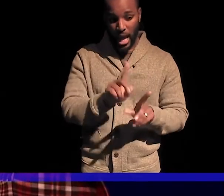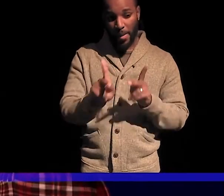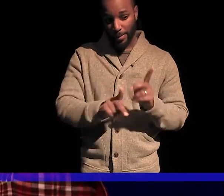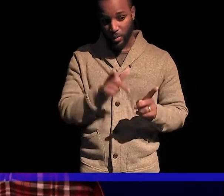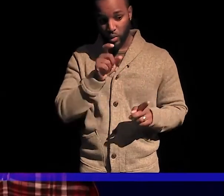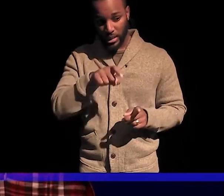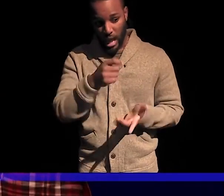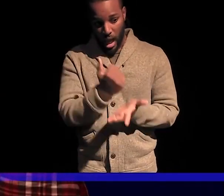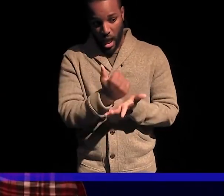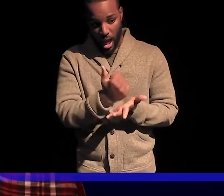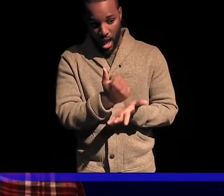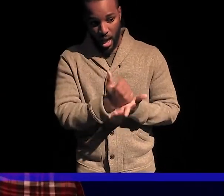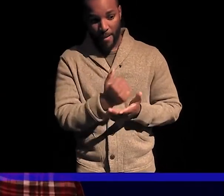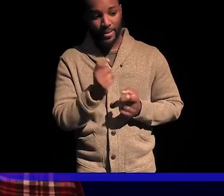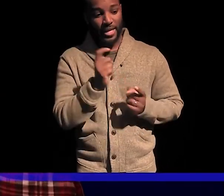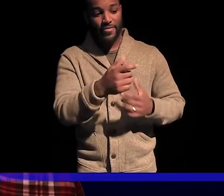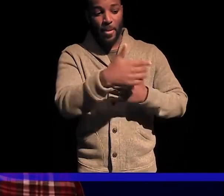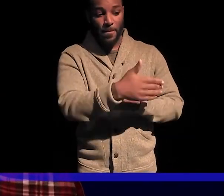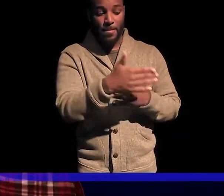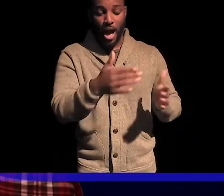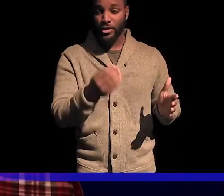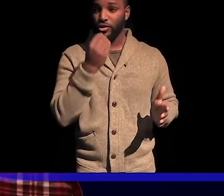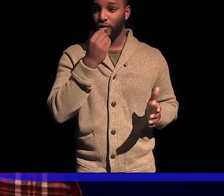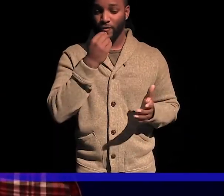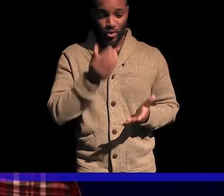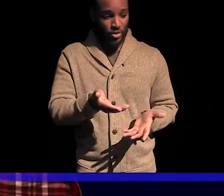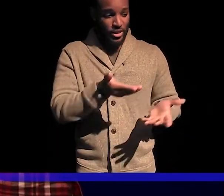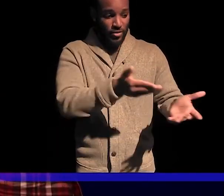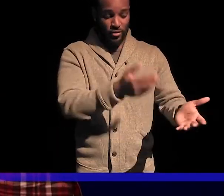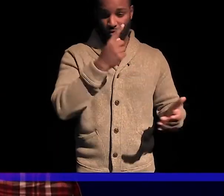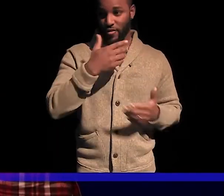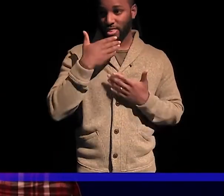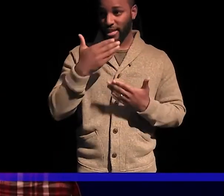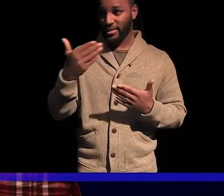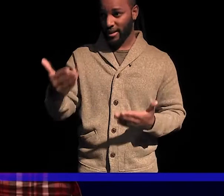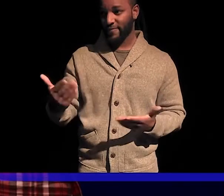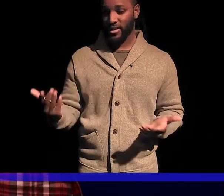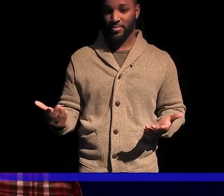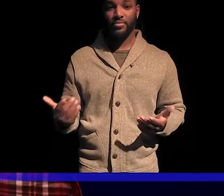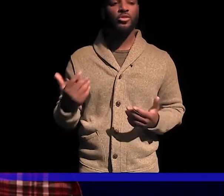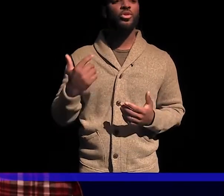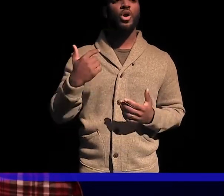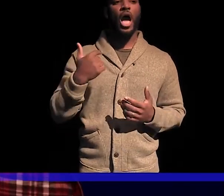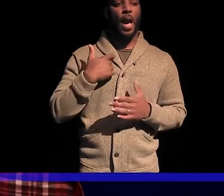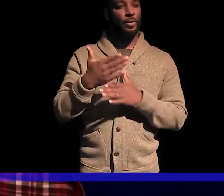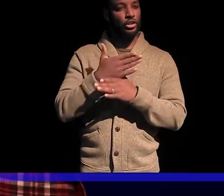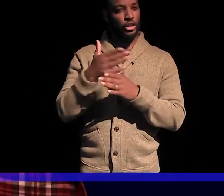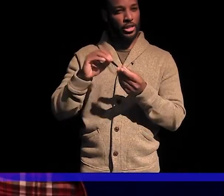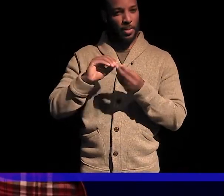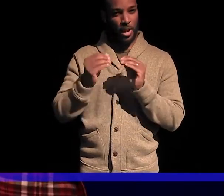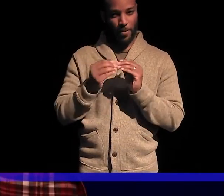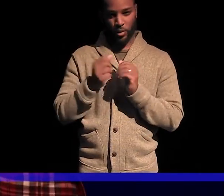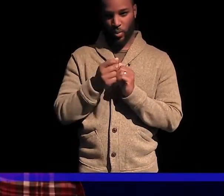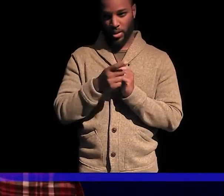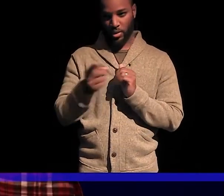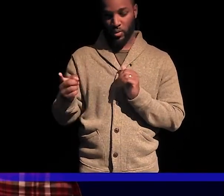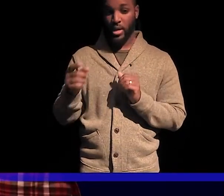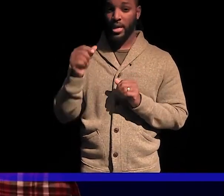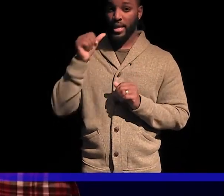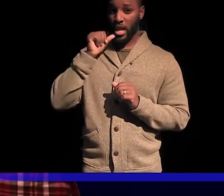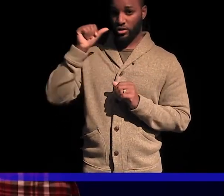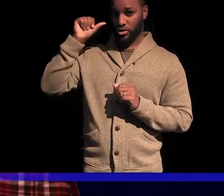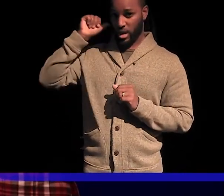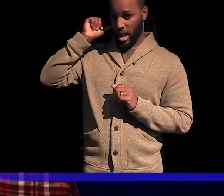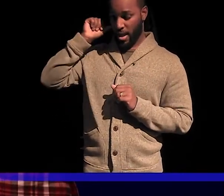need and give them boxes of food for Thanksgiving. So, I'm gonna share some numbers with you.